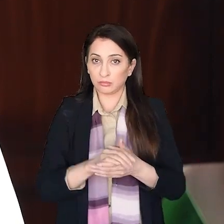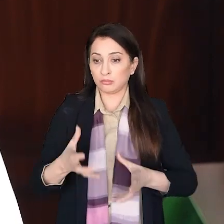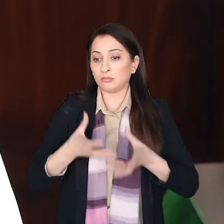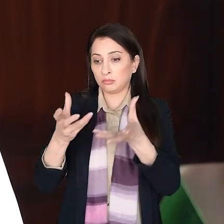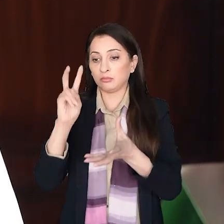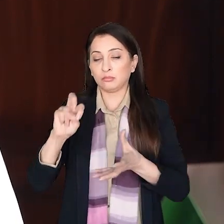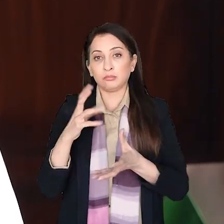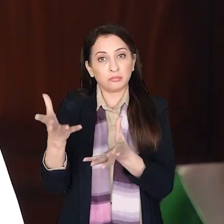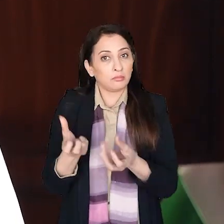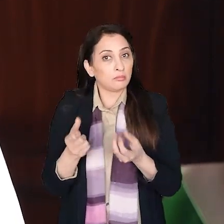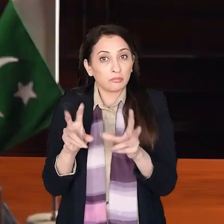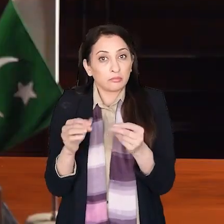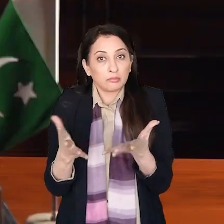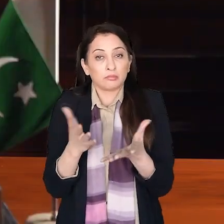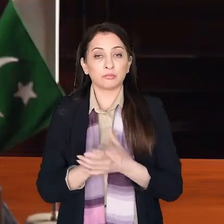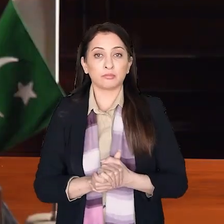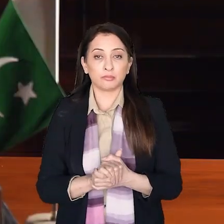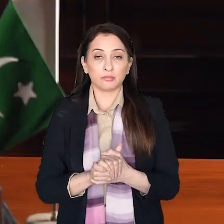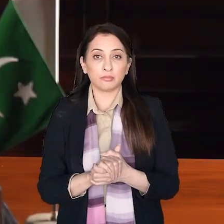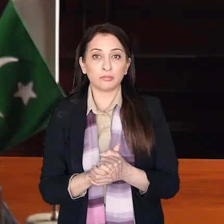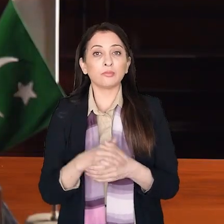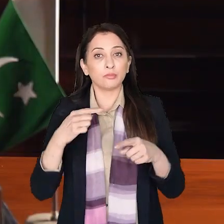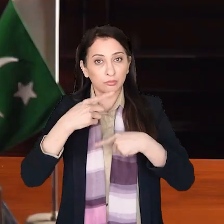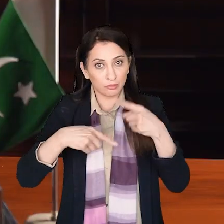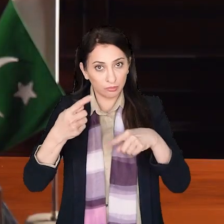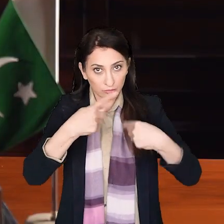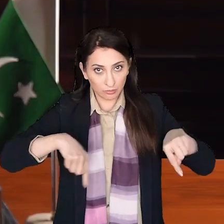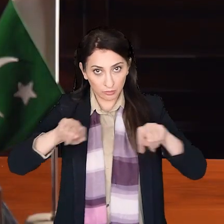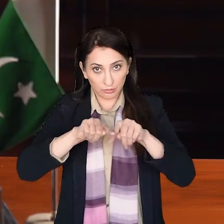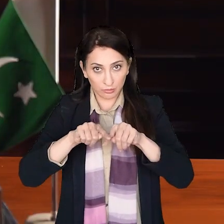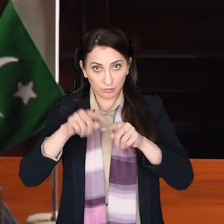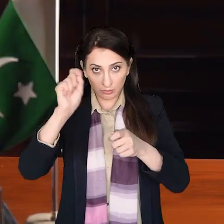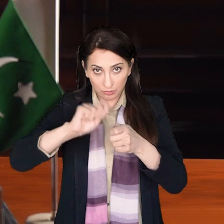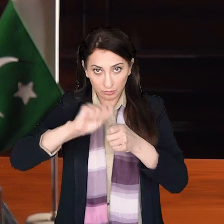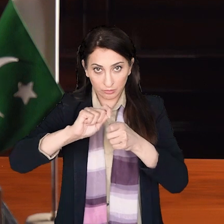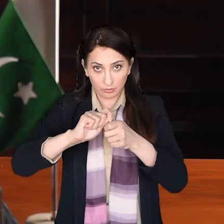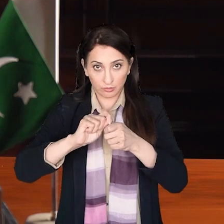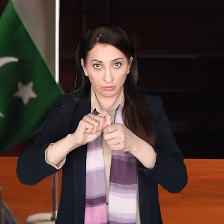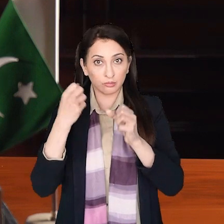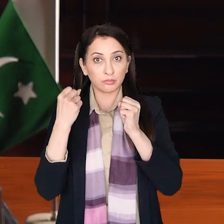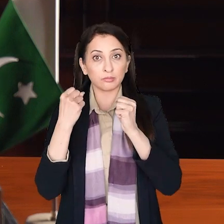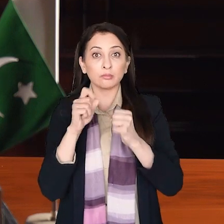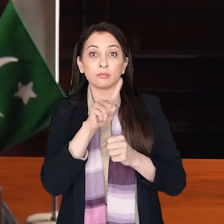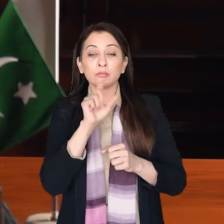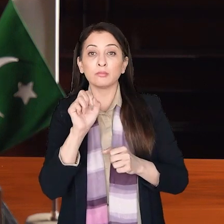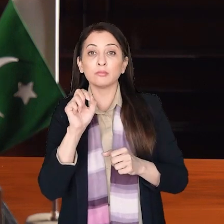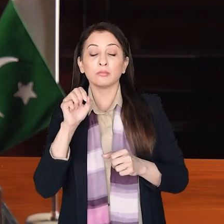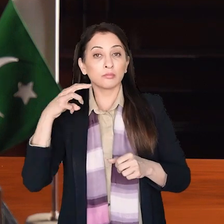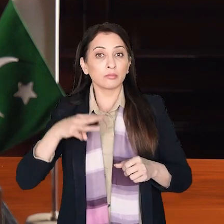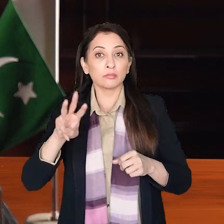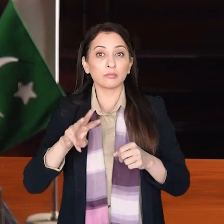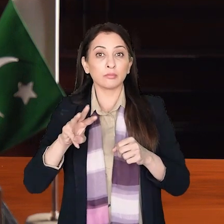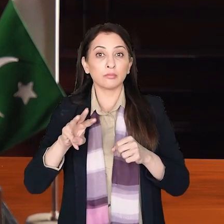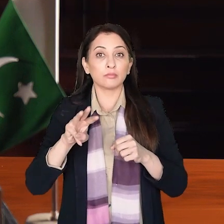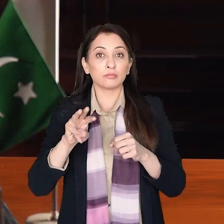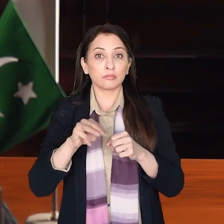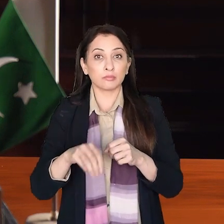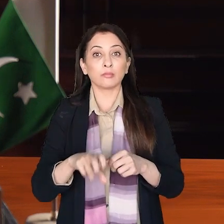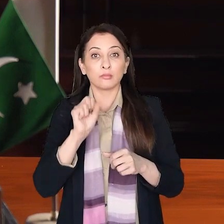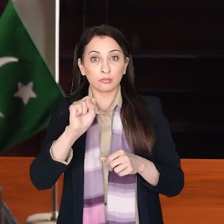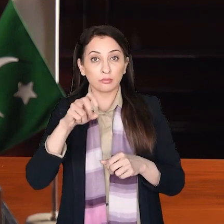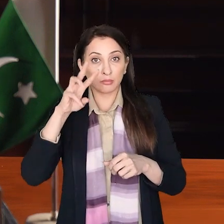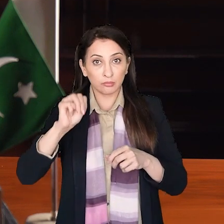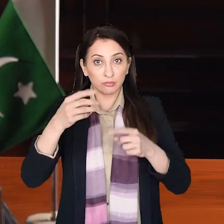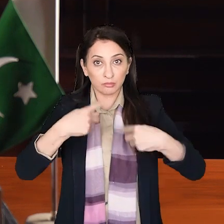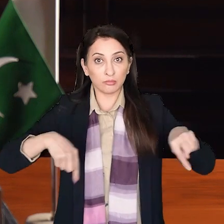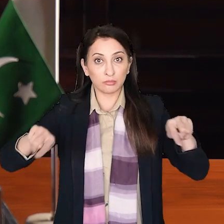and there was a lower demand. This is why certain factories with a production capacity of 100,000 square meters